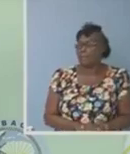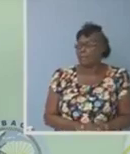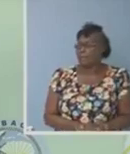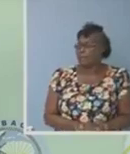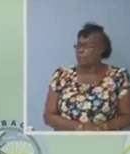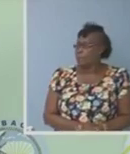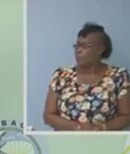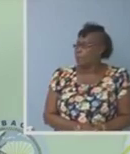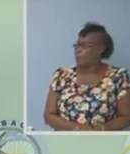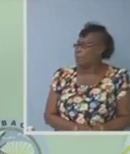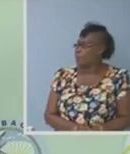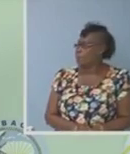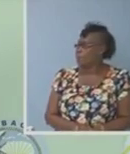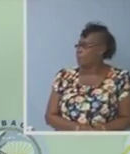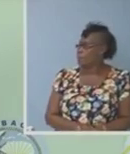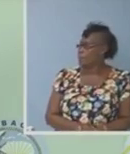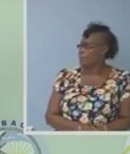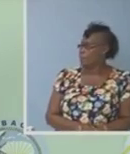pandemic.